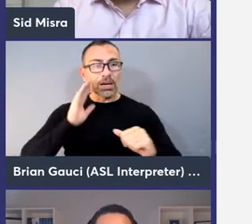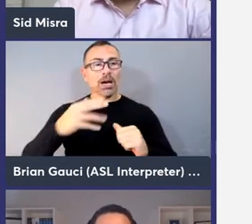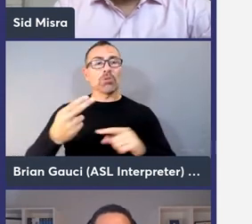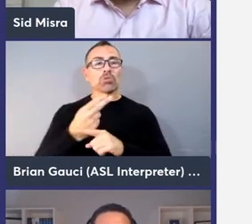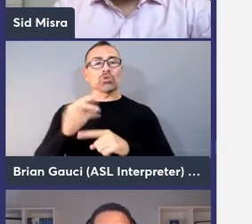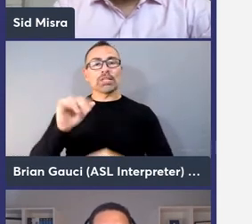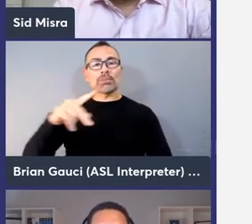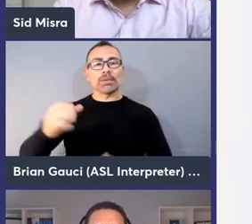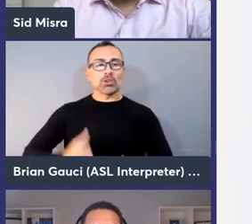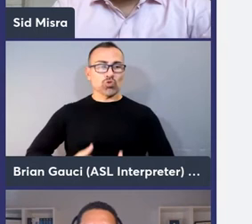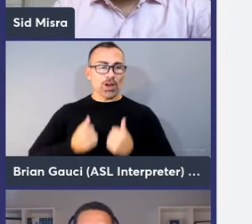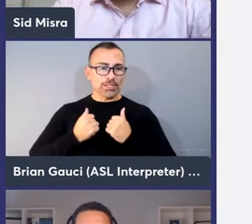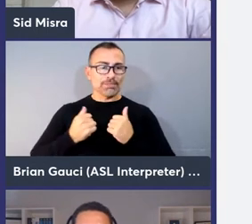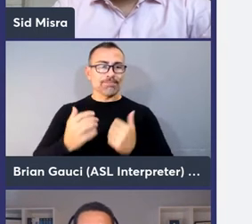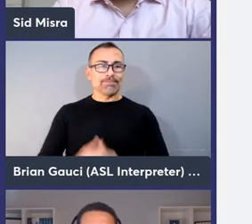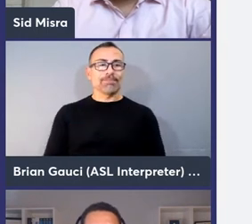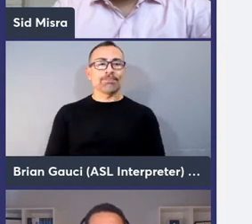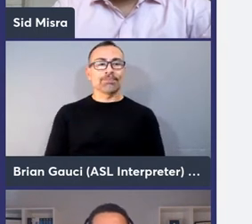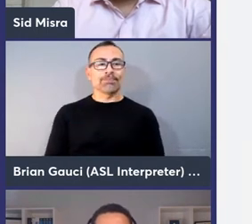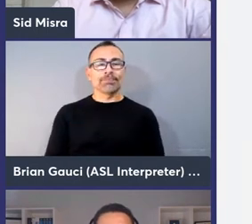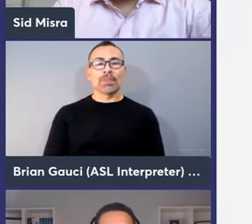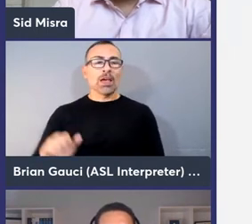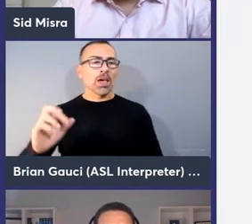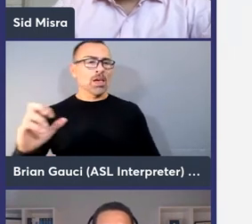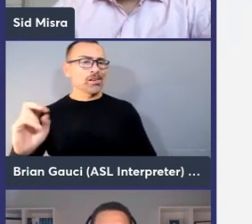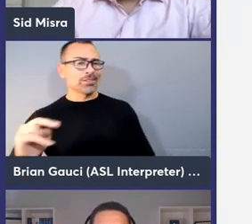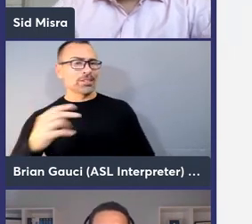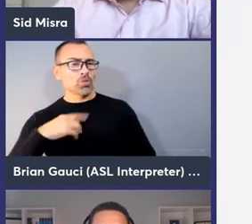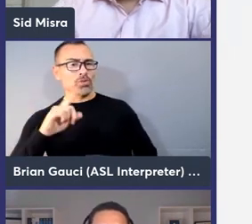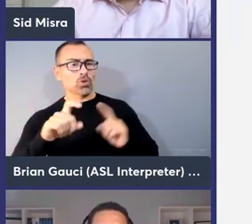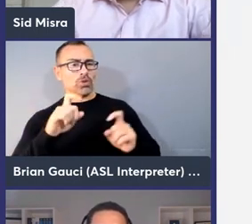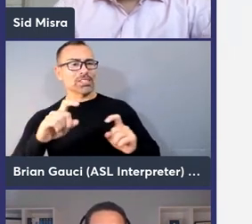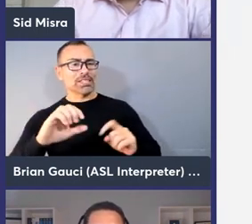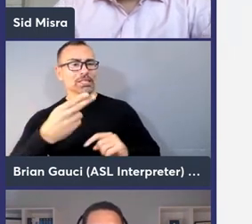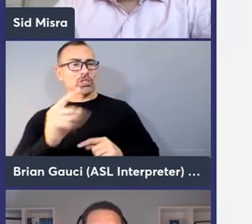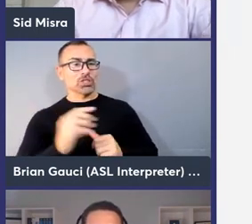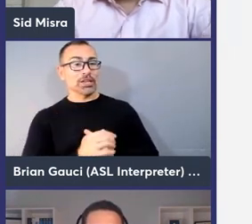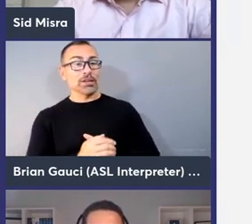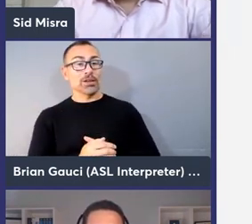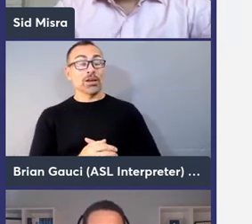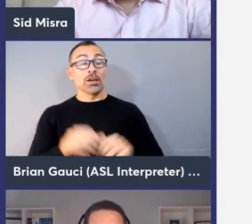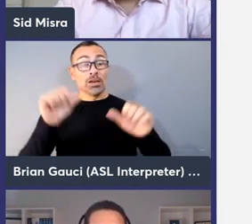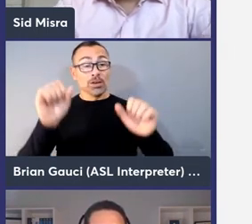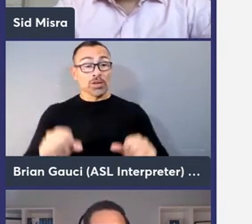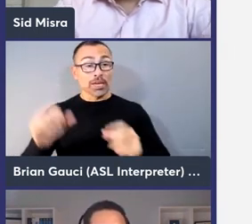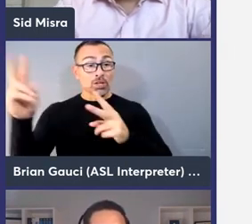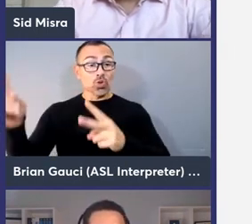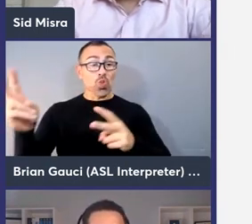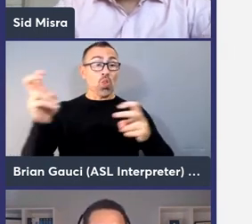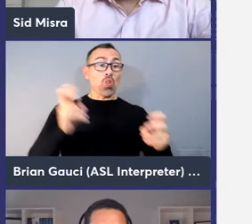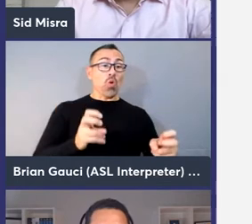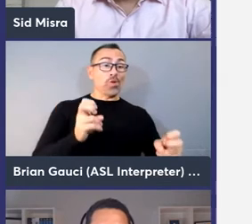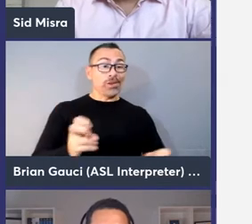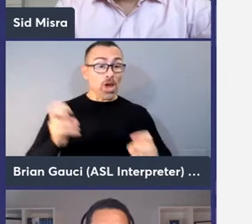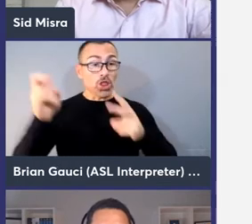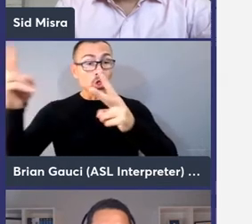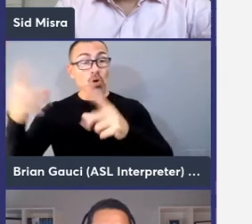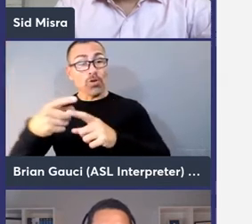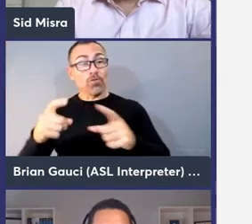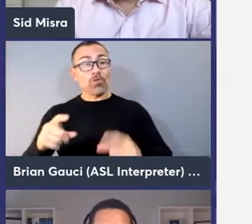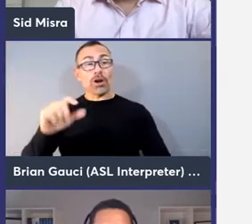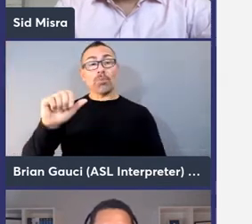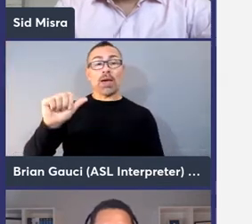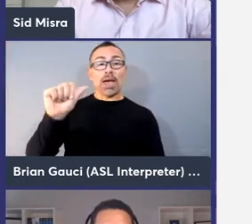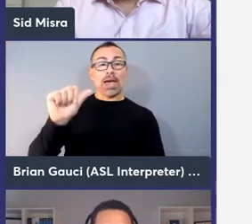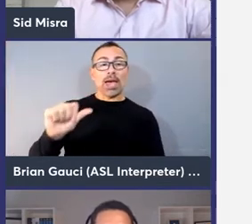Here we go. And while you're doing that, there's a question in the chat. So I'm going to go ahead and read it. Can you load and unload from Amazon S3 directly?